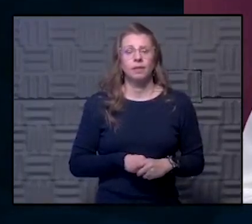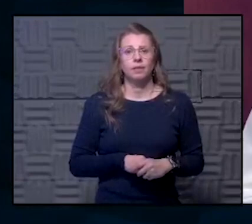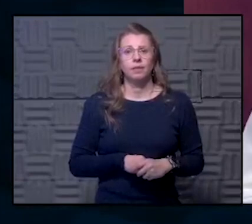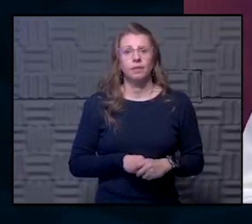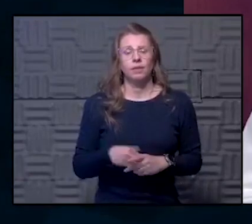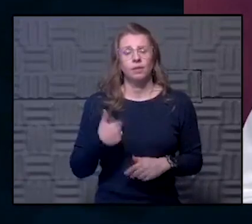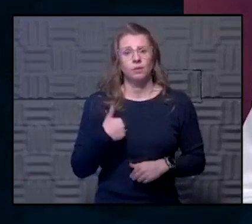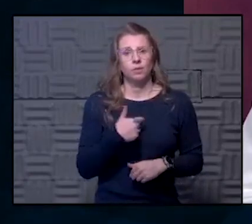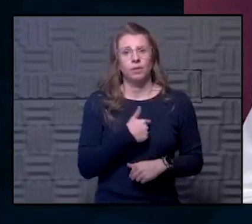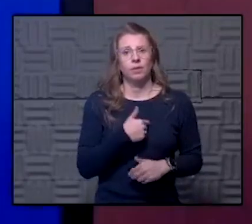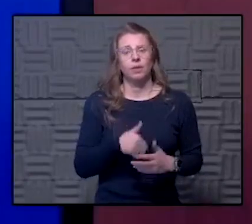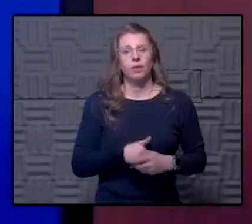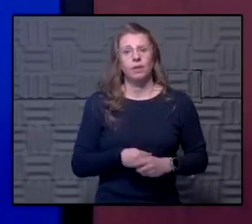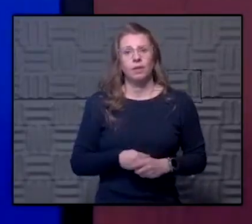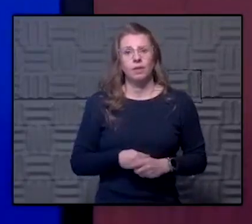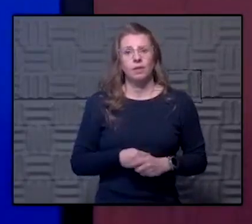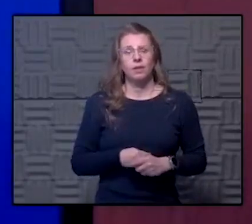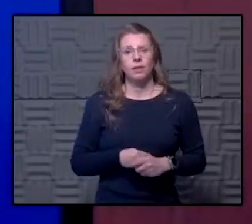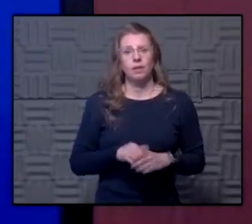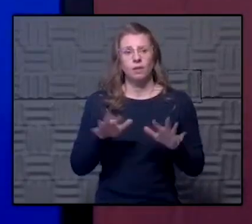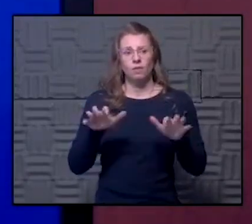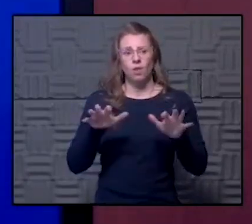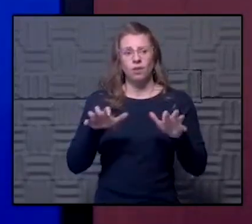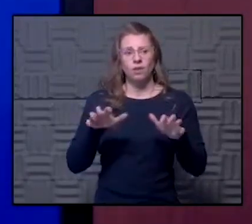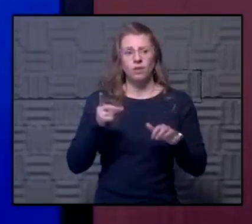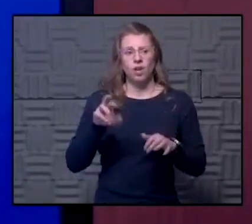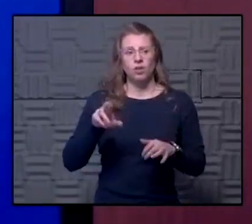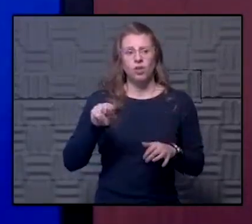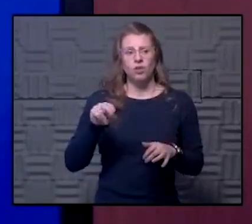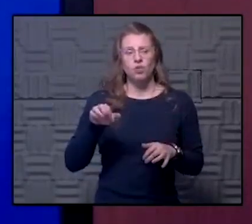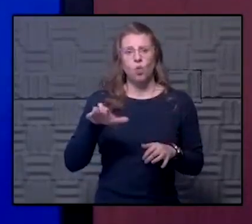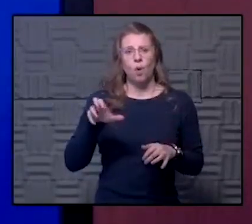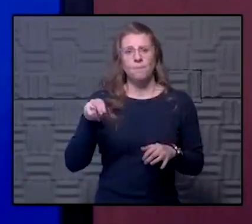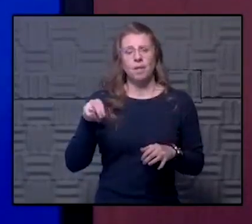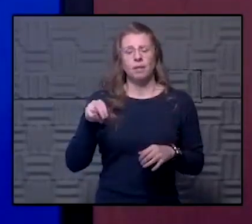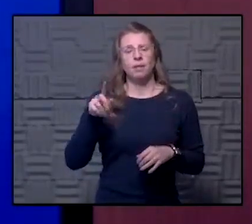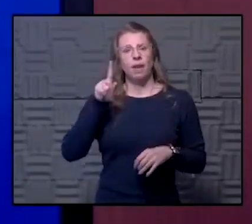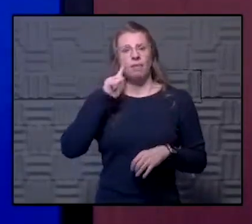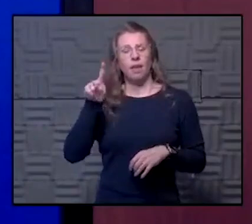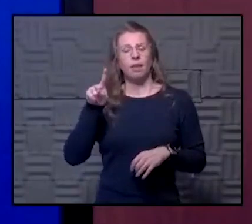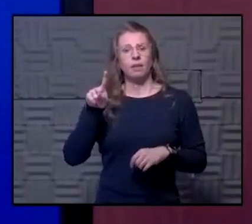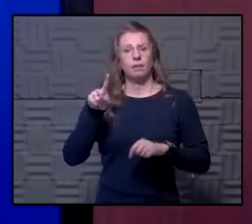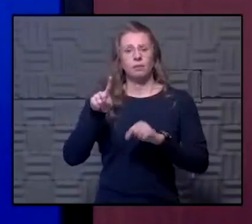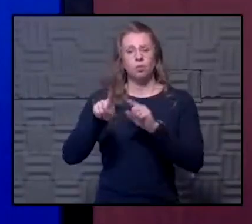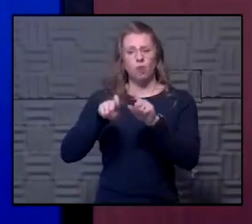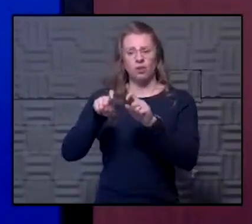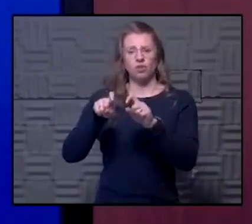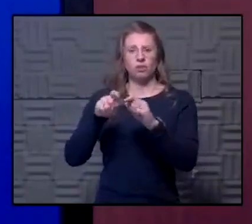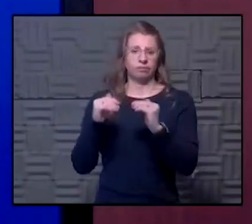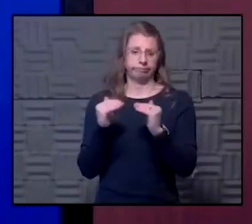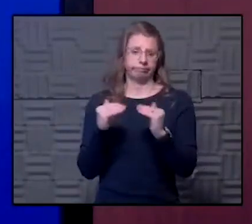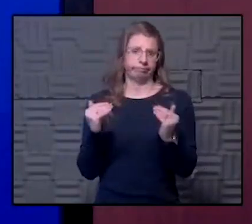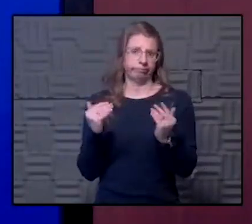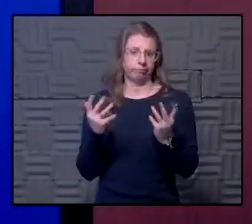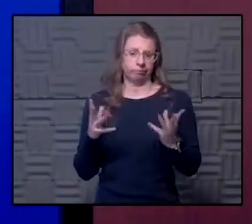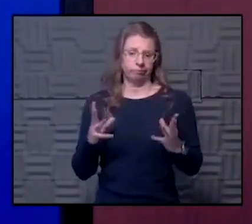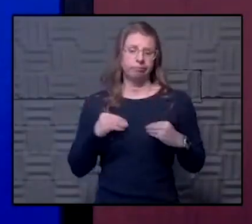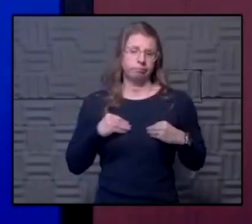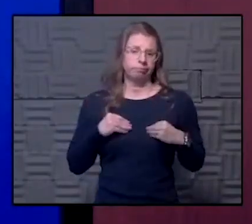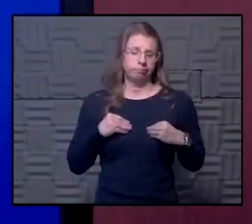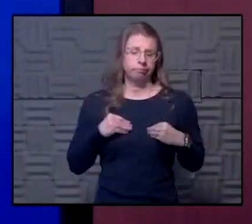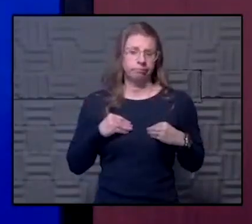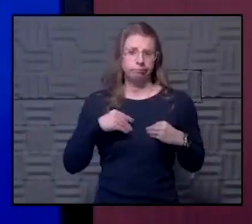We might have frozen Dr. Norman. I think, those questions are fair. Yeah.